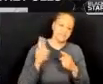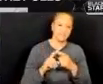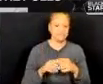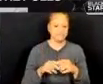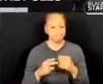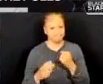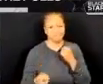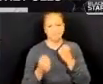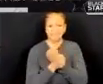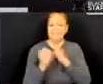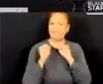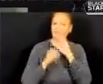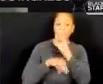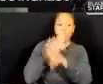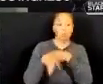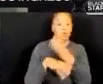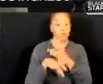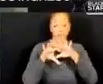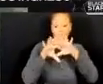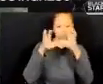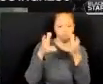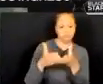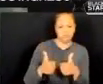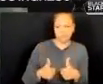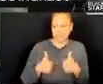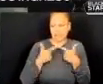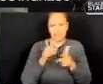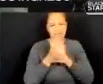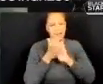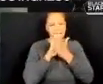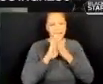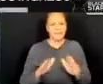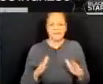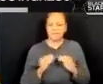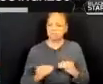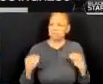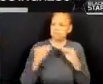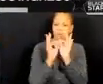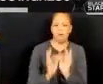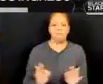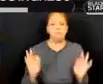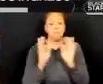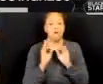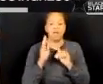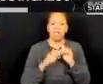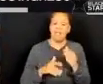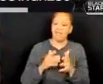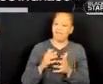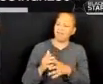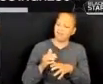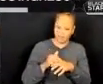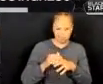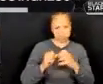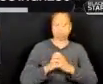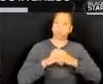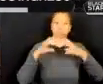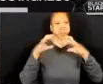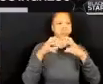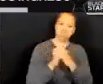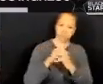peace is more important than blowing up the world, we won't be silent